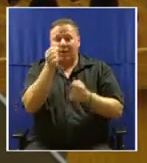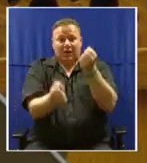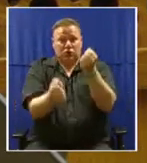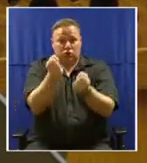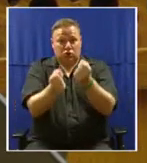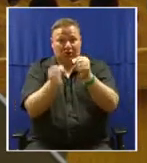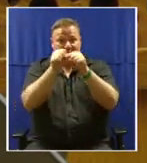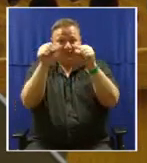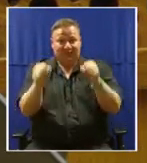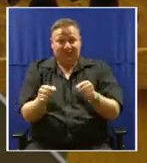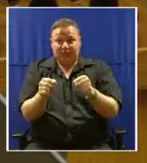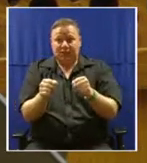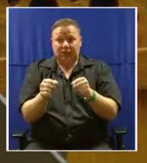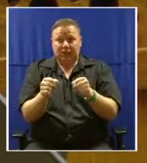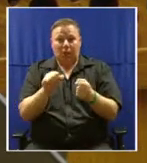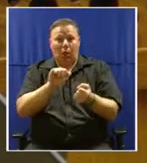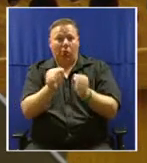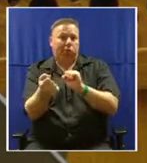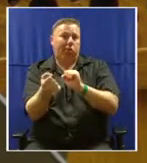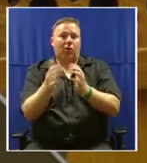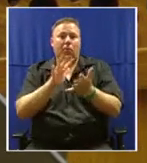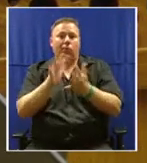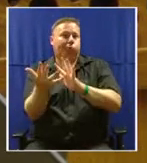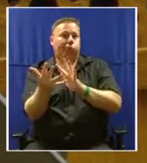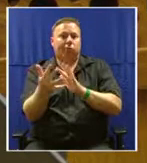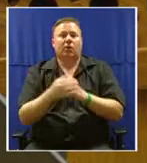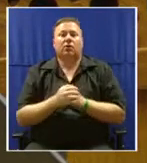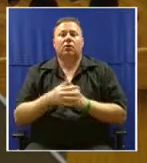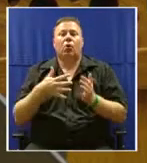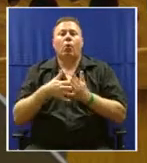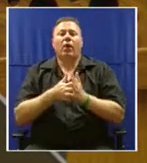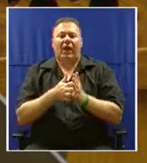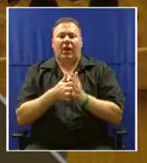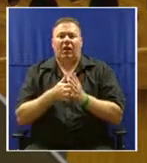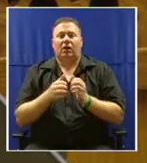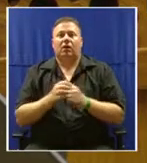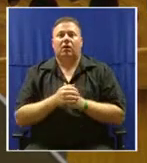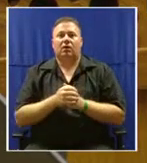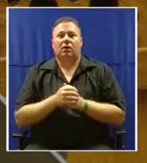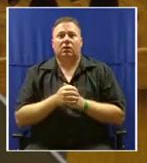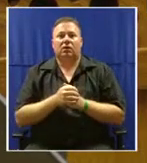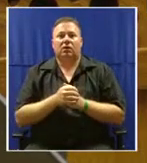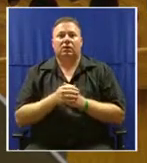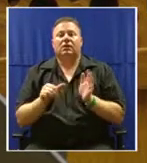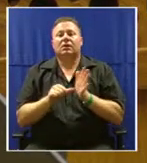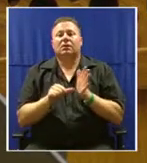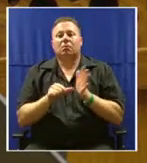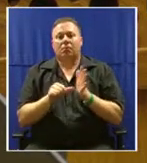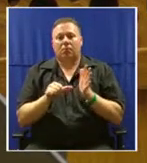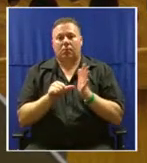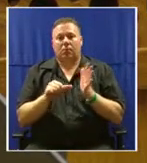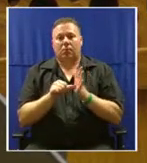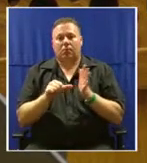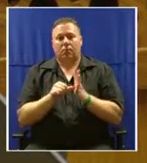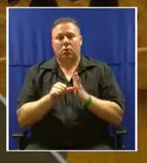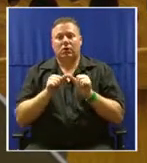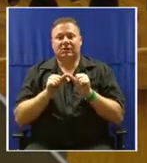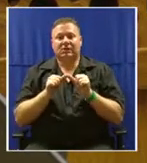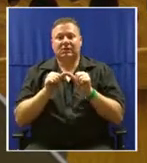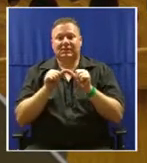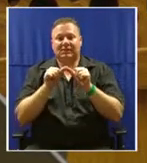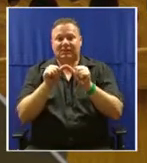was compromised and weakened. It is therefore vital that we sustain